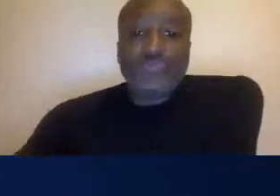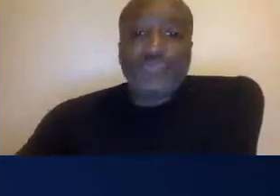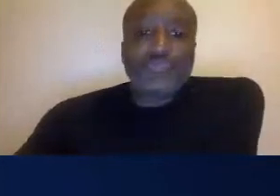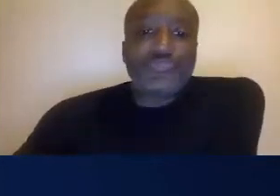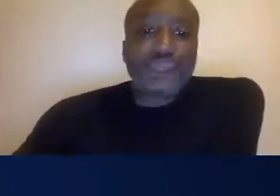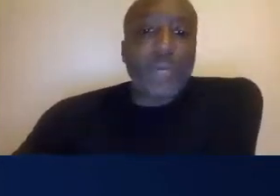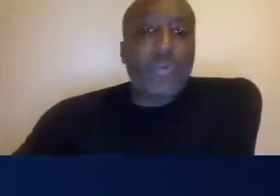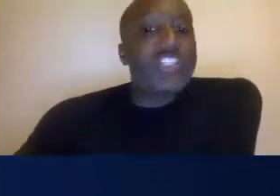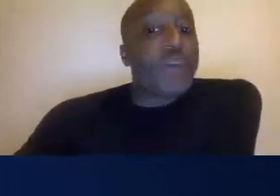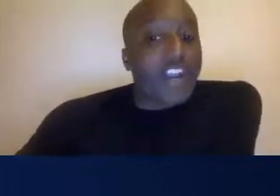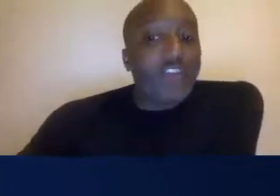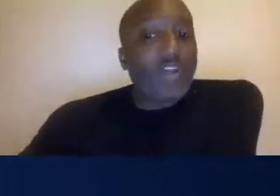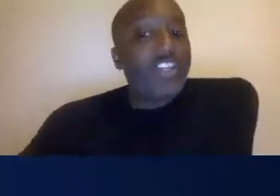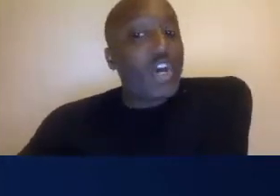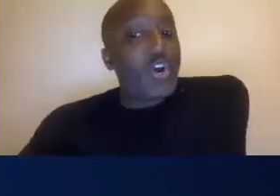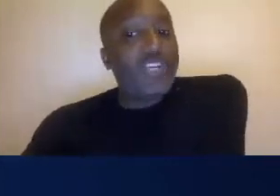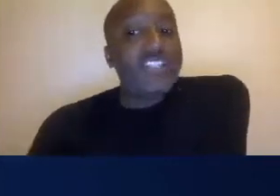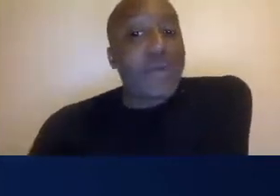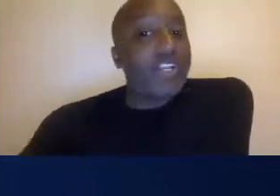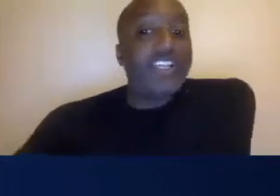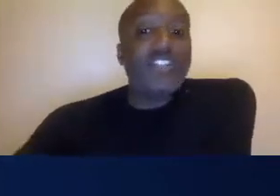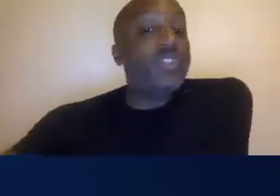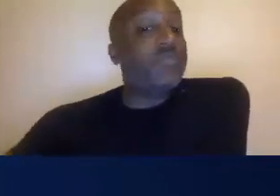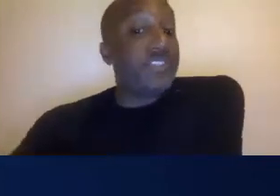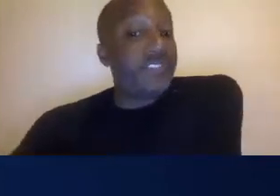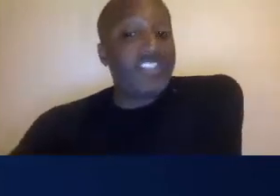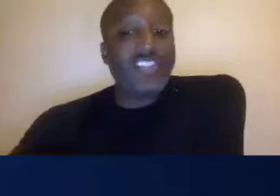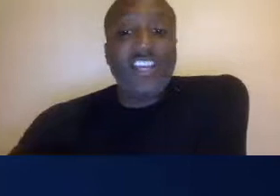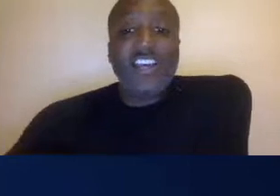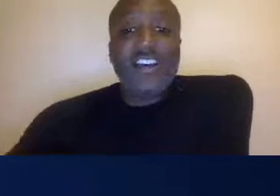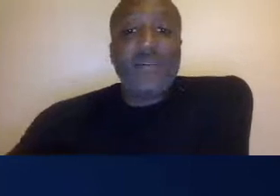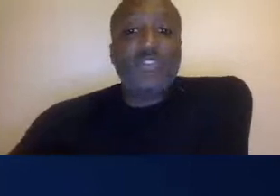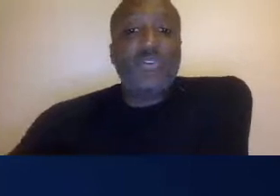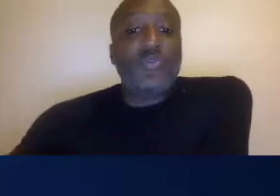to hope you're inspired and ready to go, because now we're going to get to the specifics.